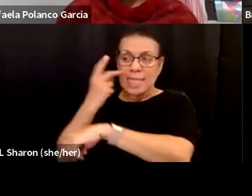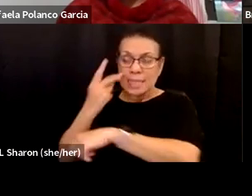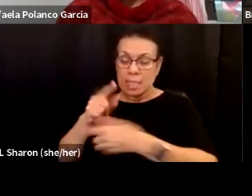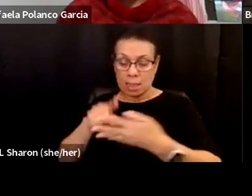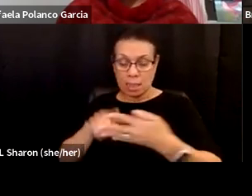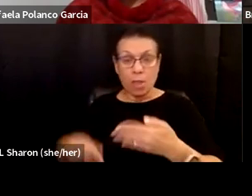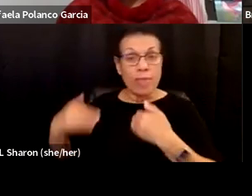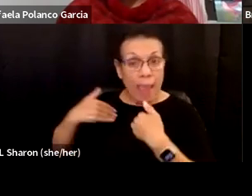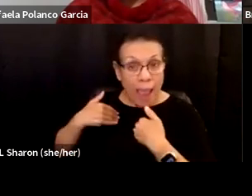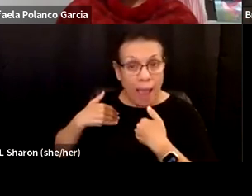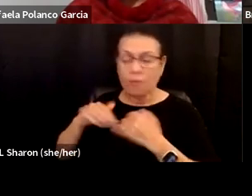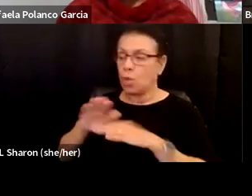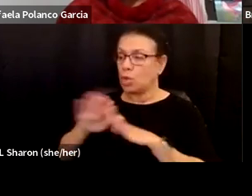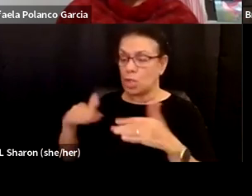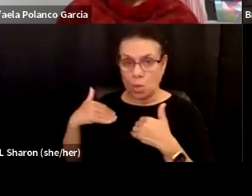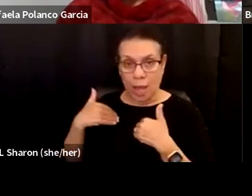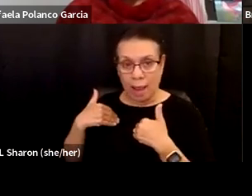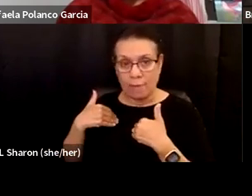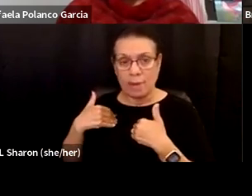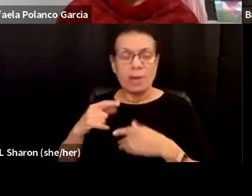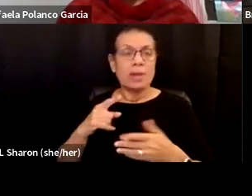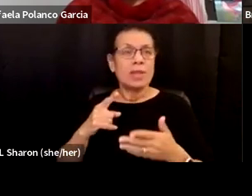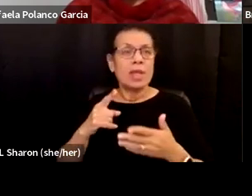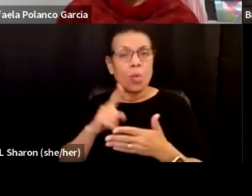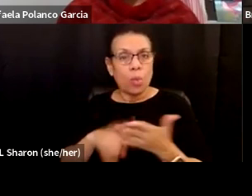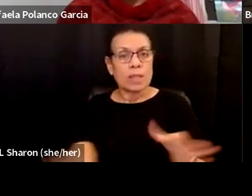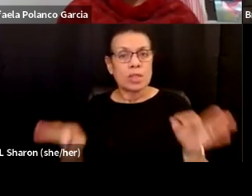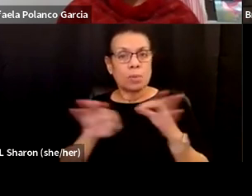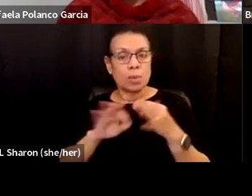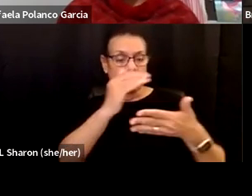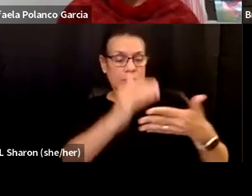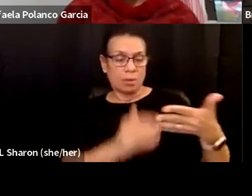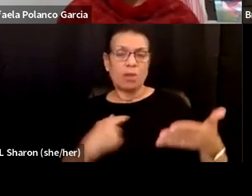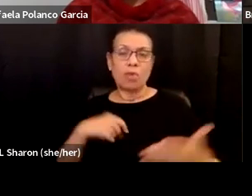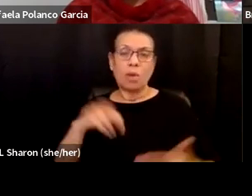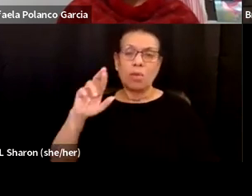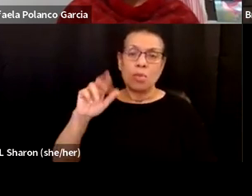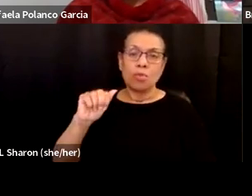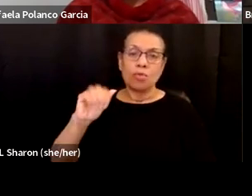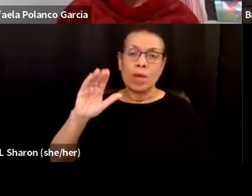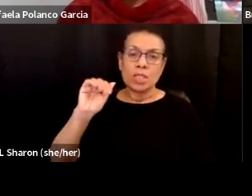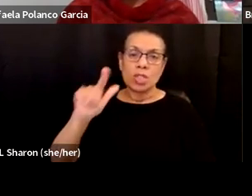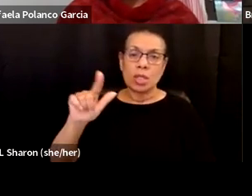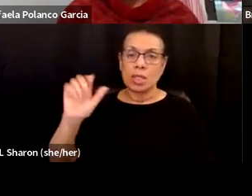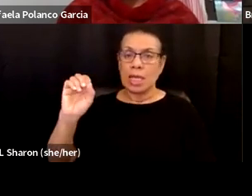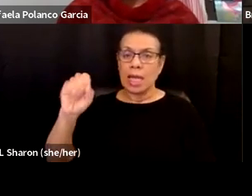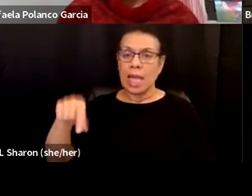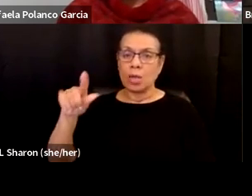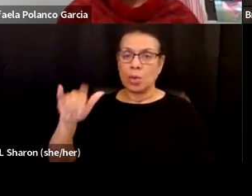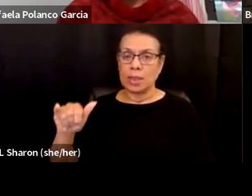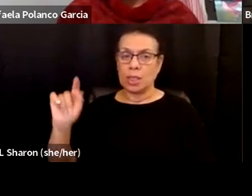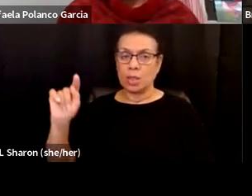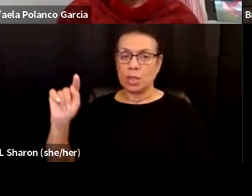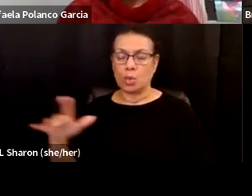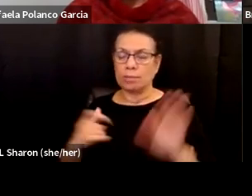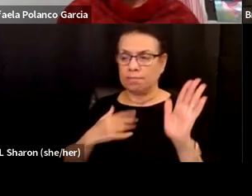decisions as a body about prioritization based on our racial equity planning tool and i think so and this will be my last